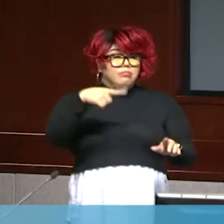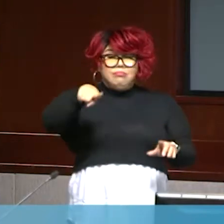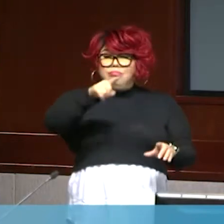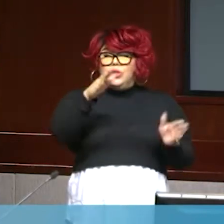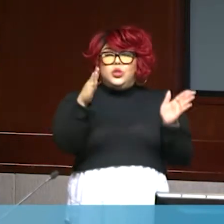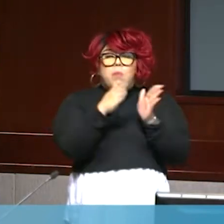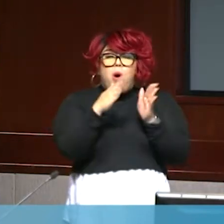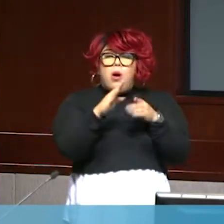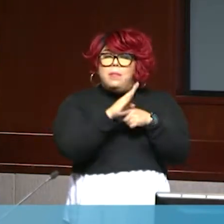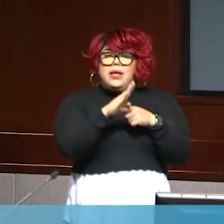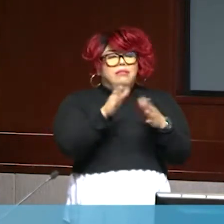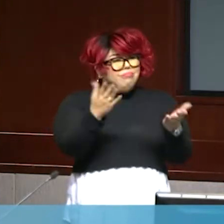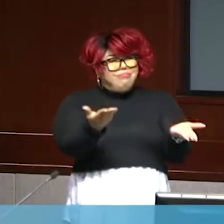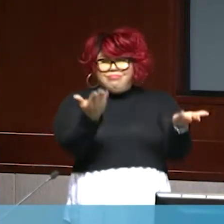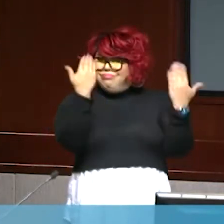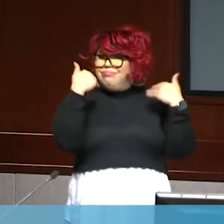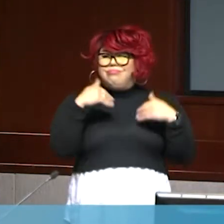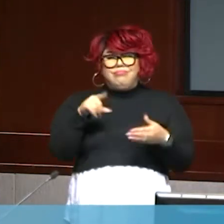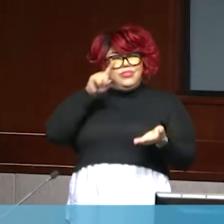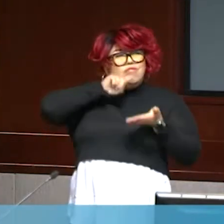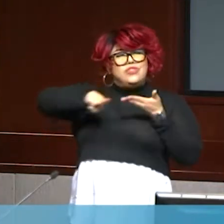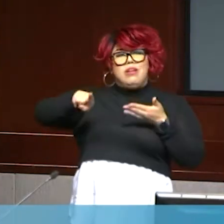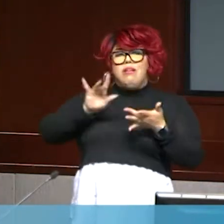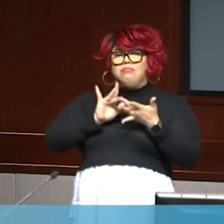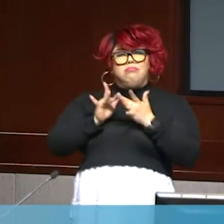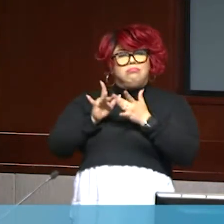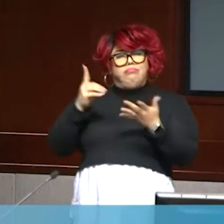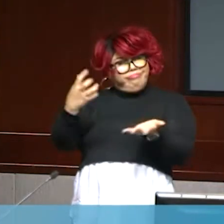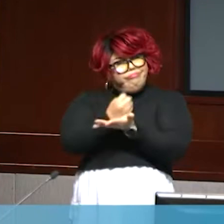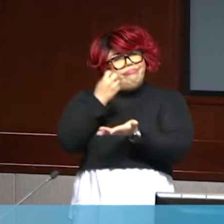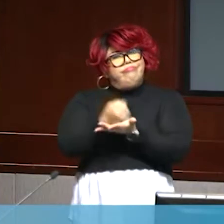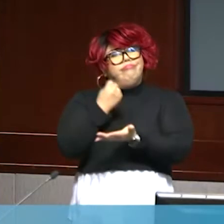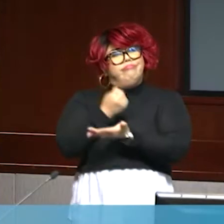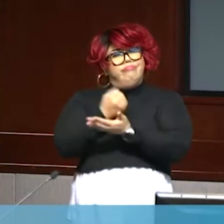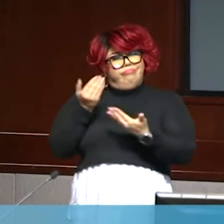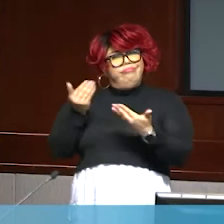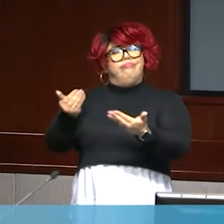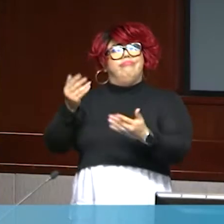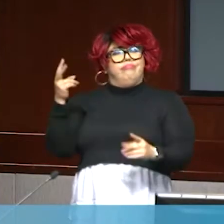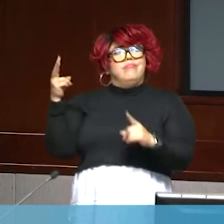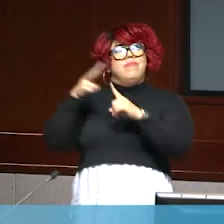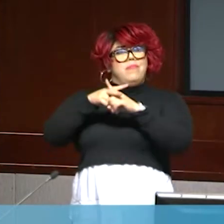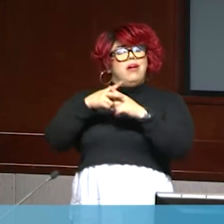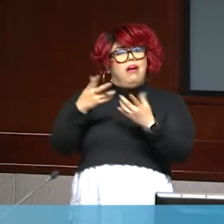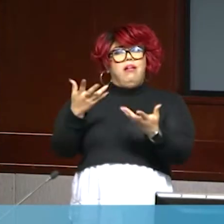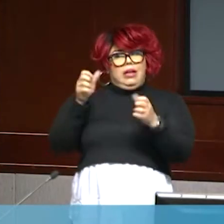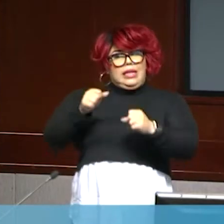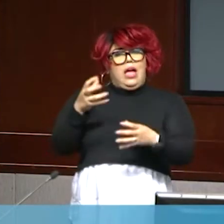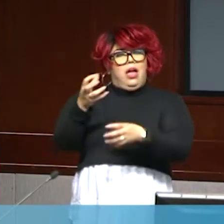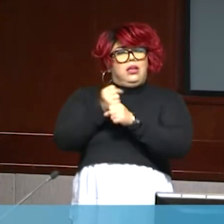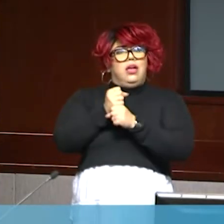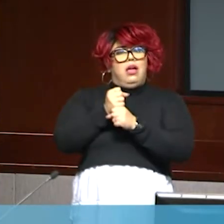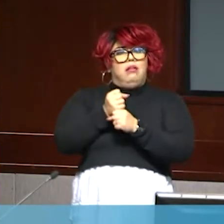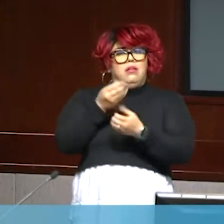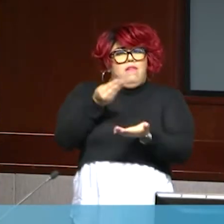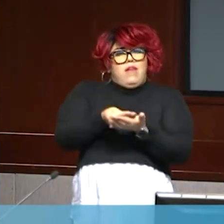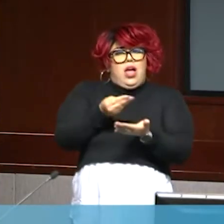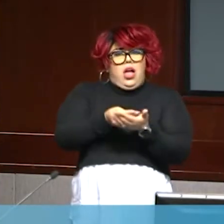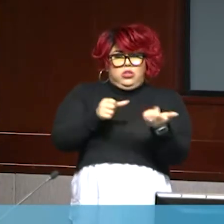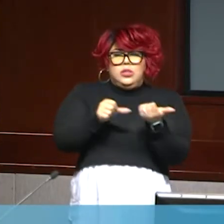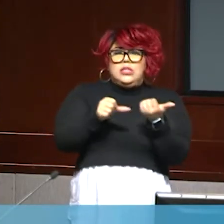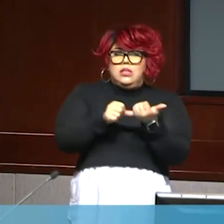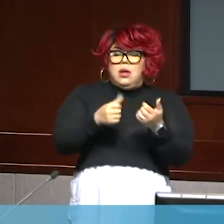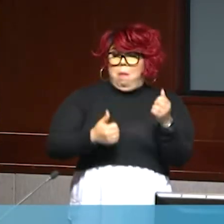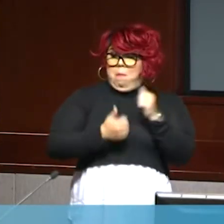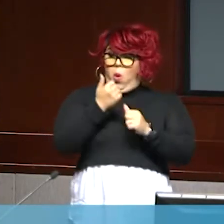in our community to go to our website and take advantage of this opportunity to receive financial assistance. Most of our